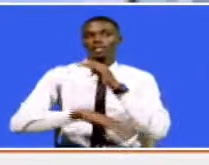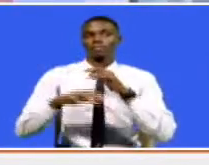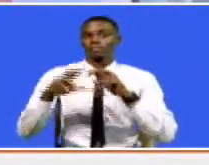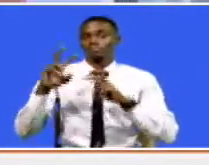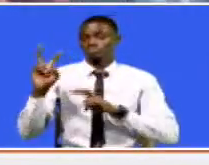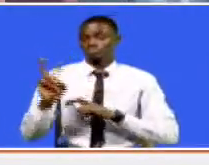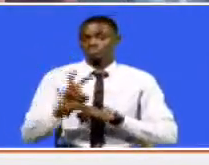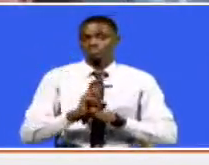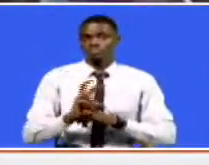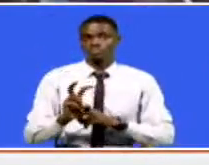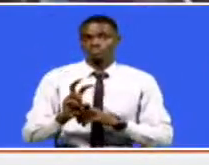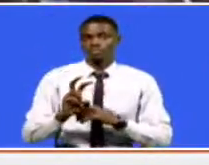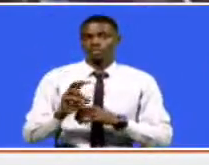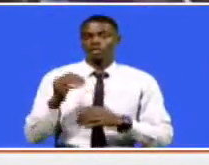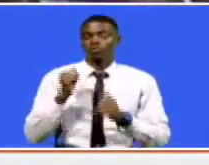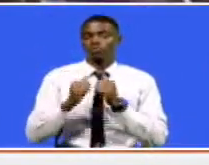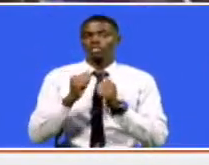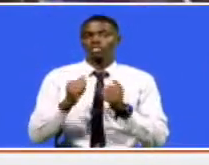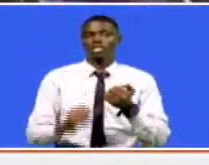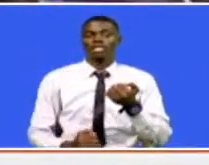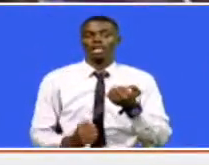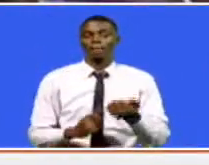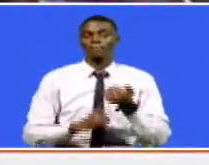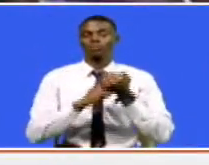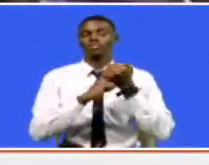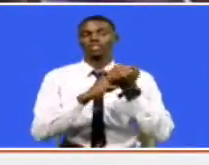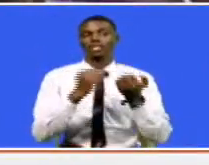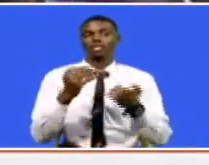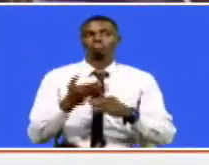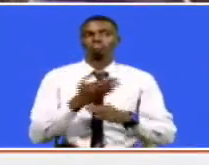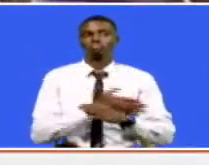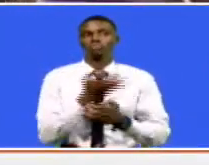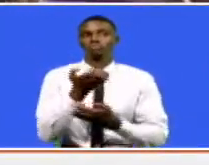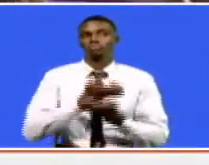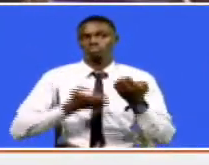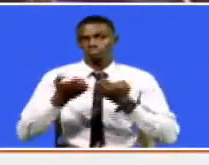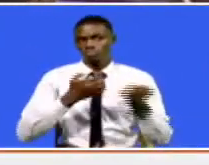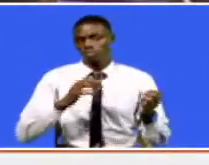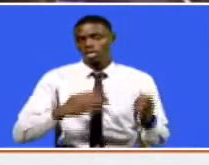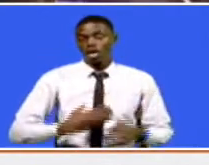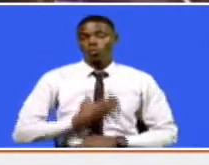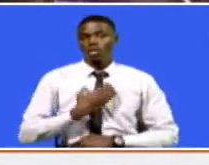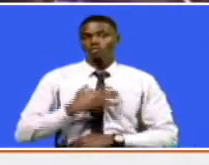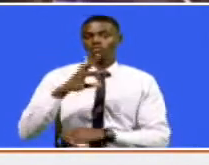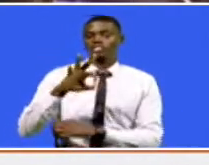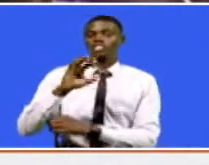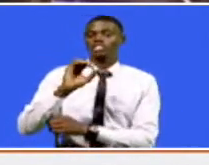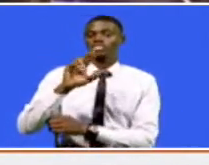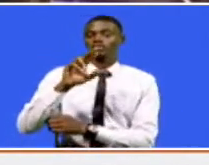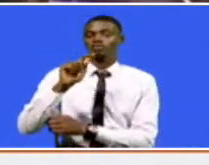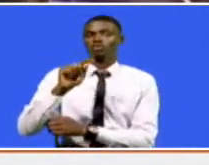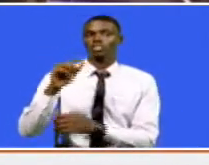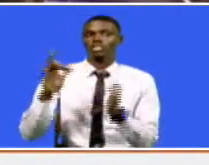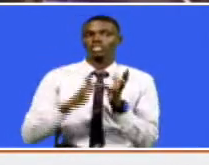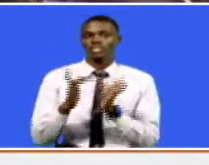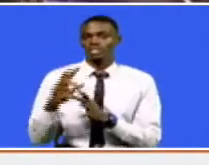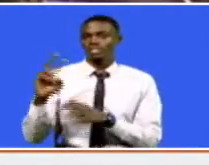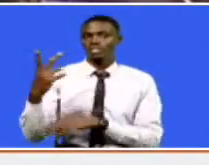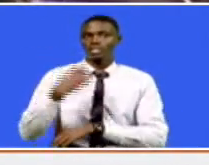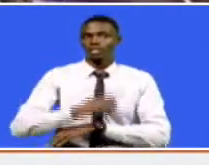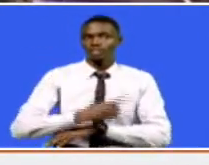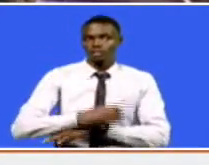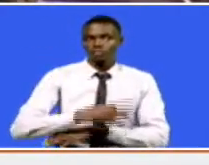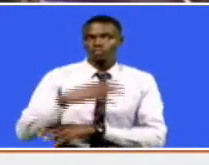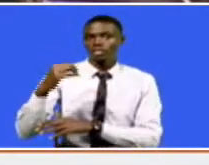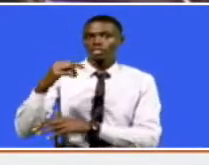local tourism economy. I went to the Fort Jesus, and the second day I went to a